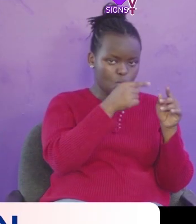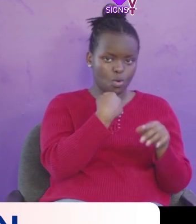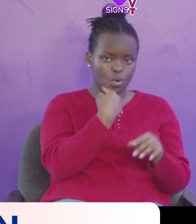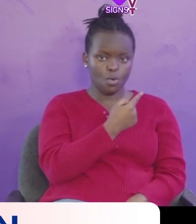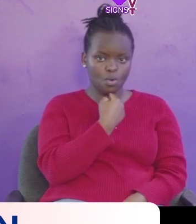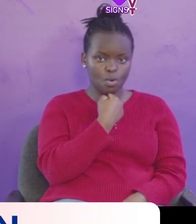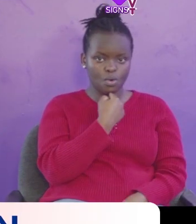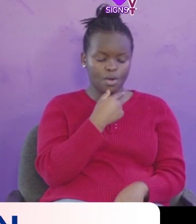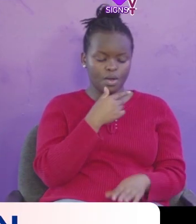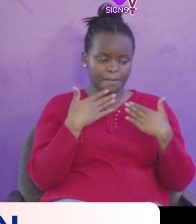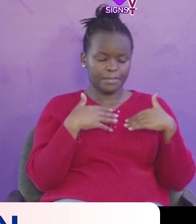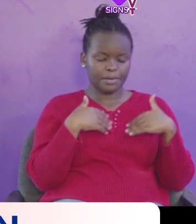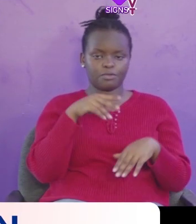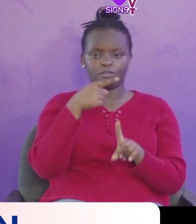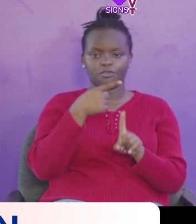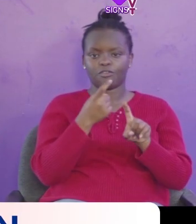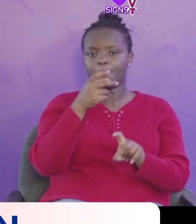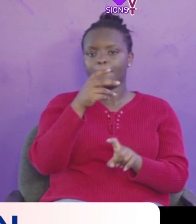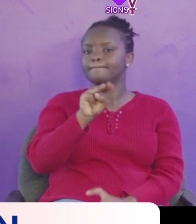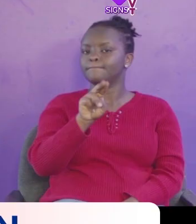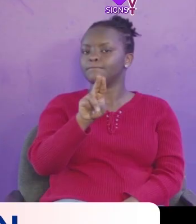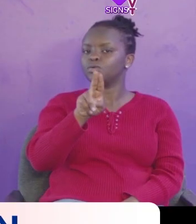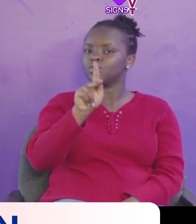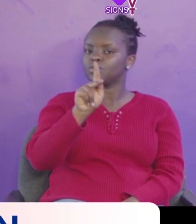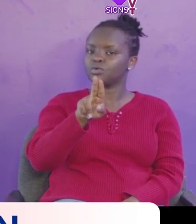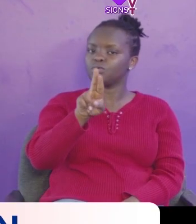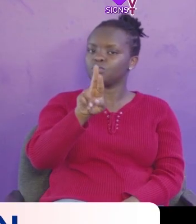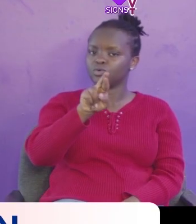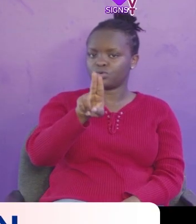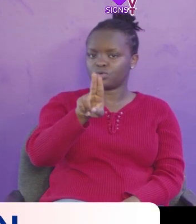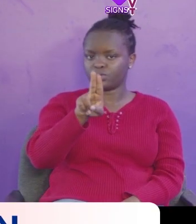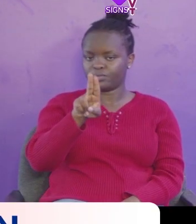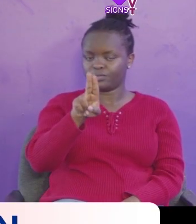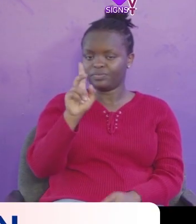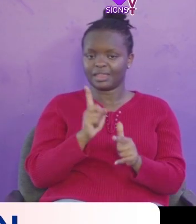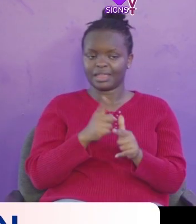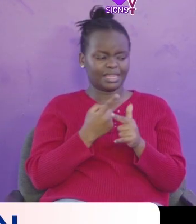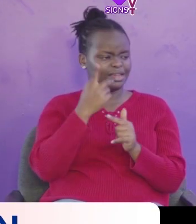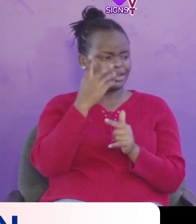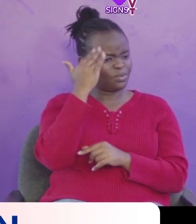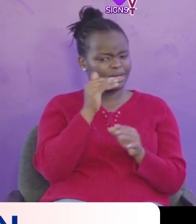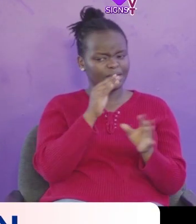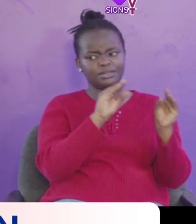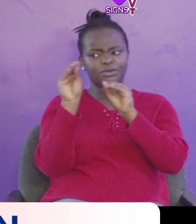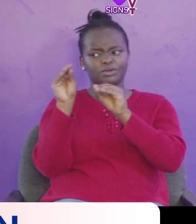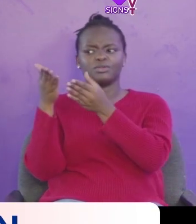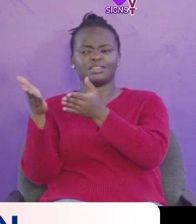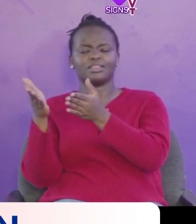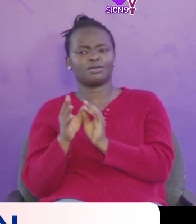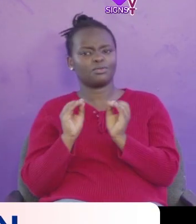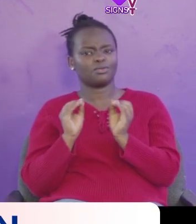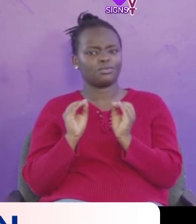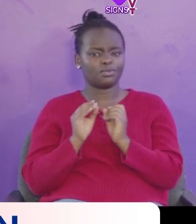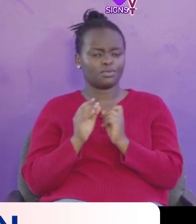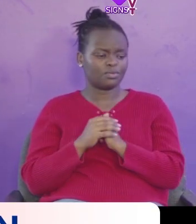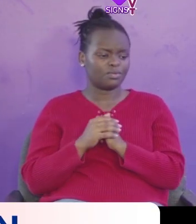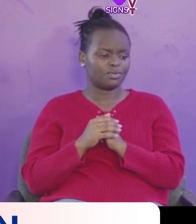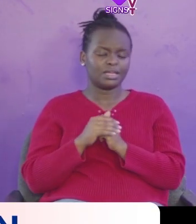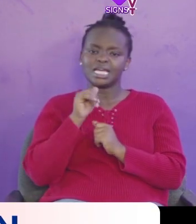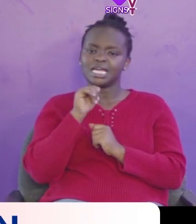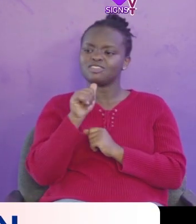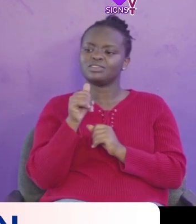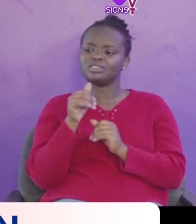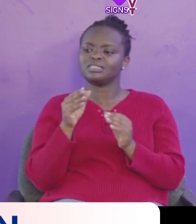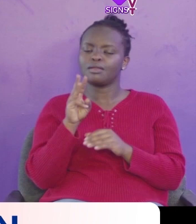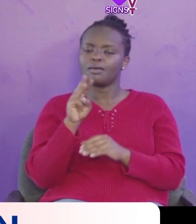are Mukuru people. Mukuru people. Then because why don't Mukuru people go for it? Those are houses not in Mukuru. They are in